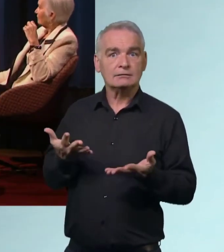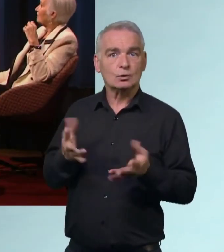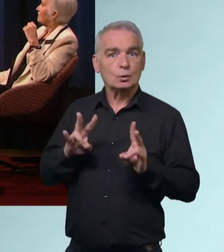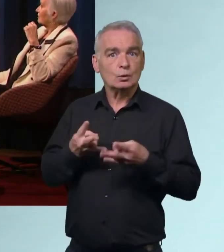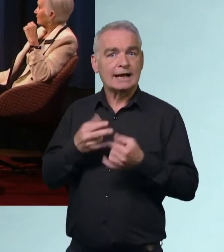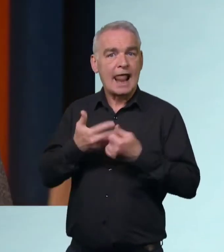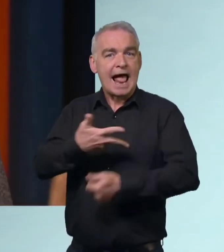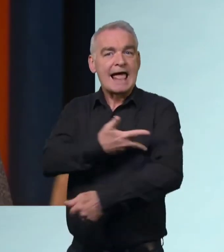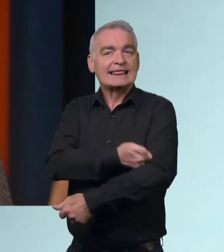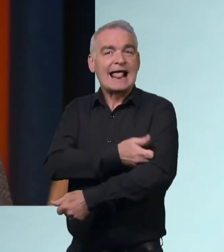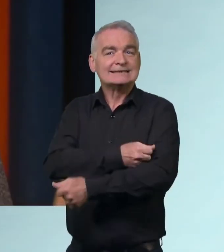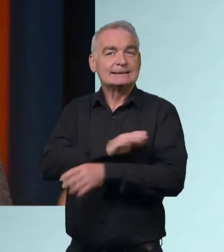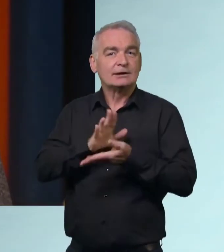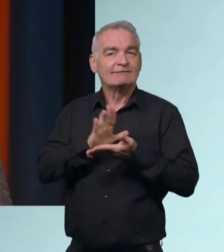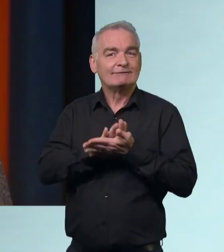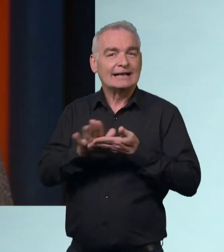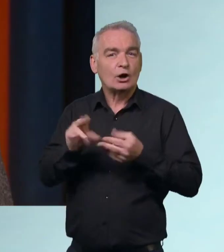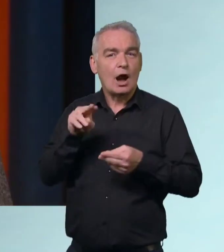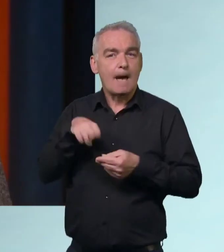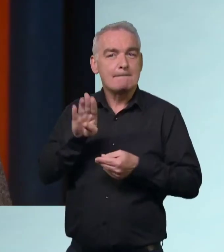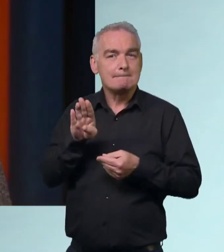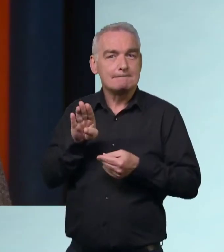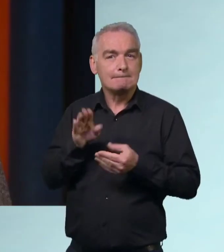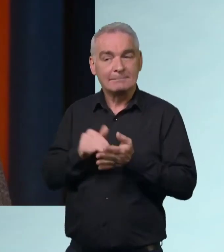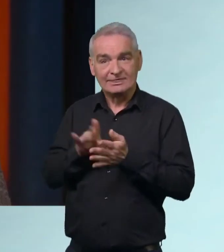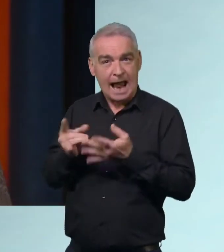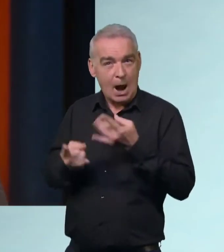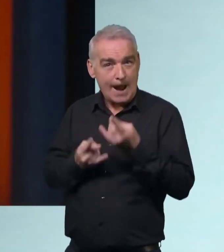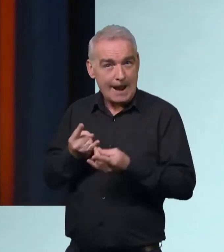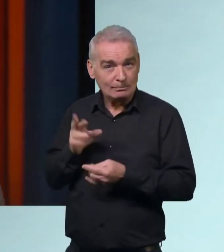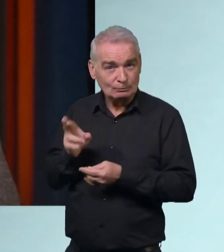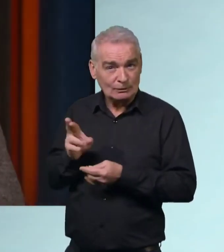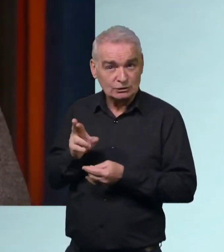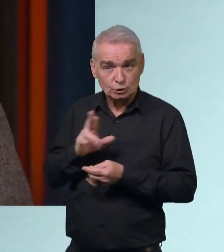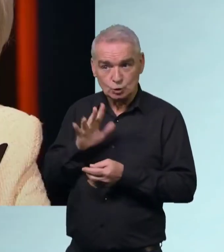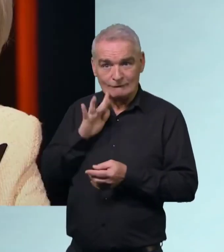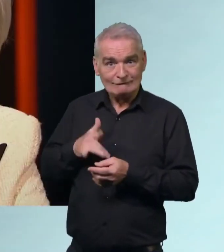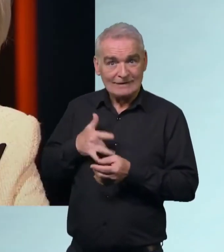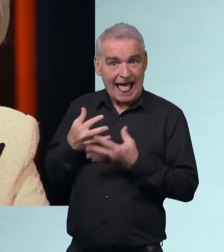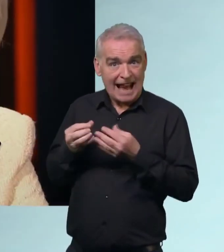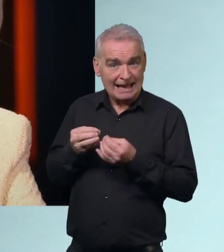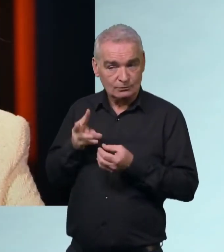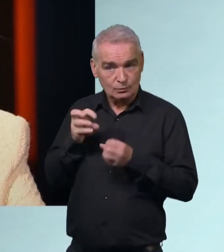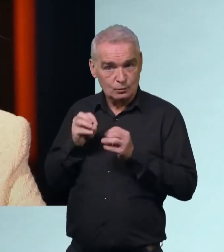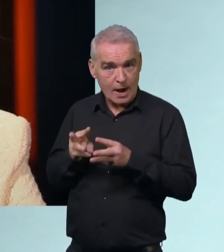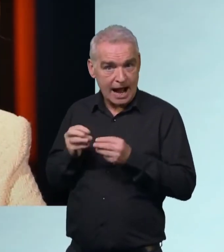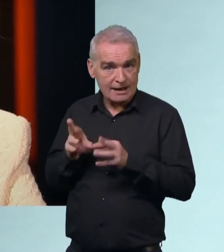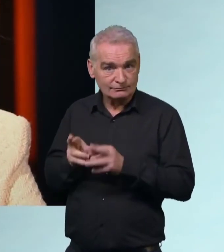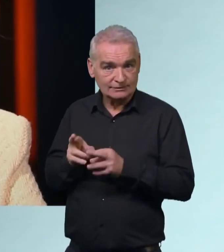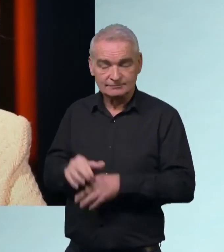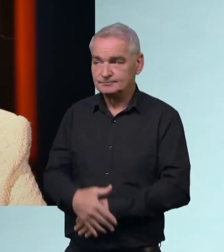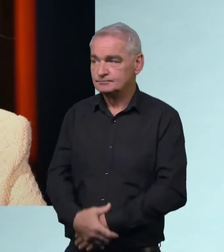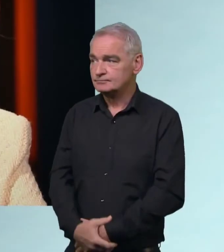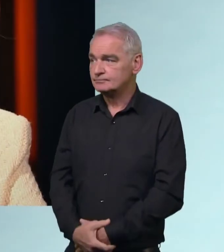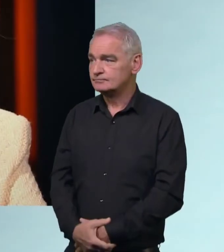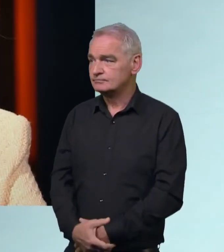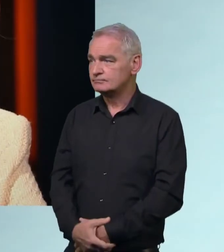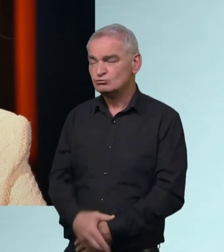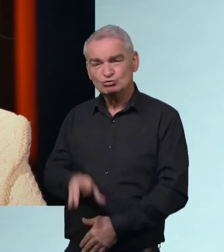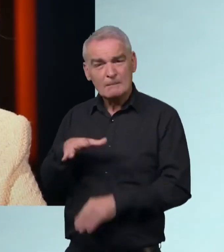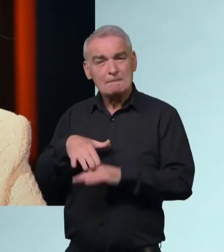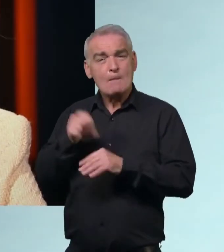aware that something's happening, but you're not feeling, wow. Mm-hmm. Was it mainly